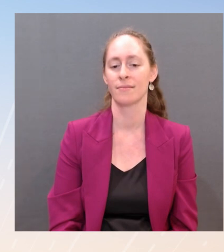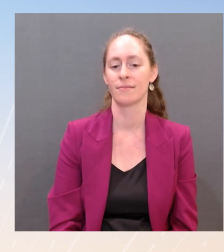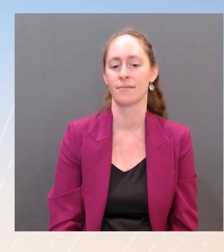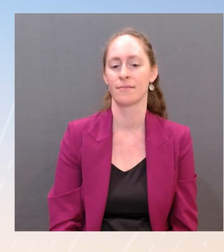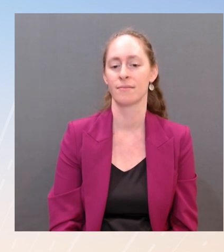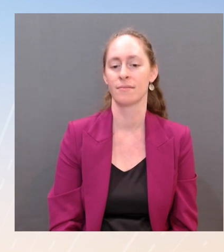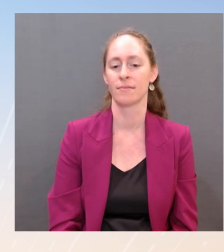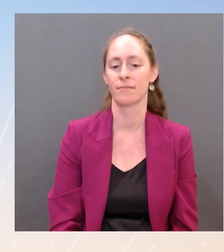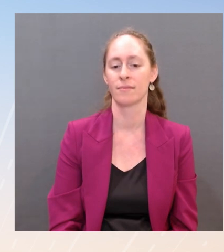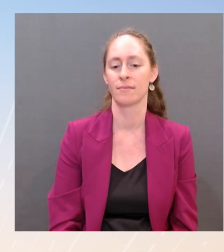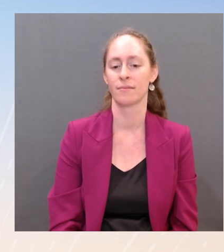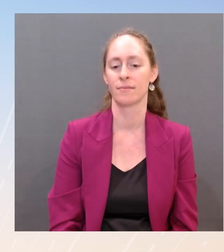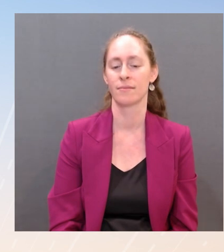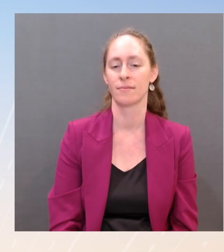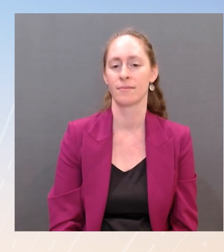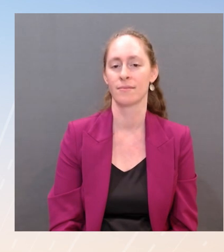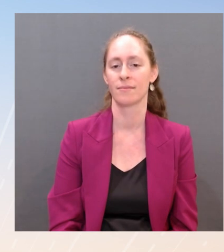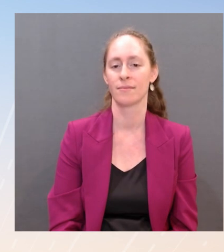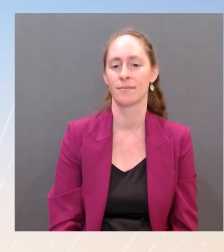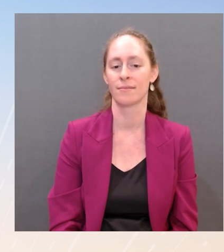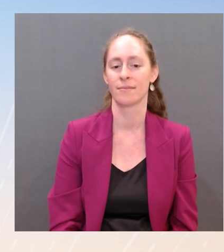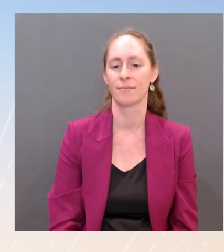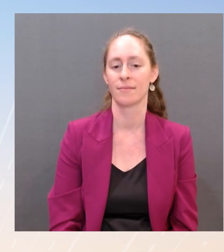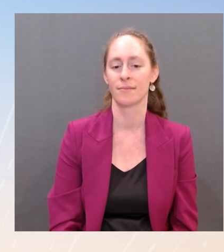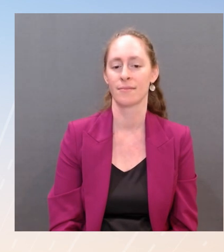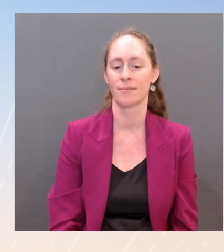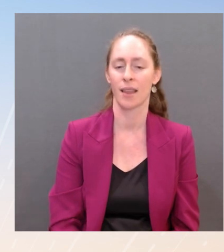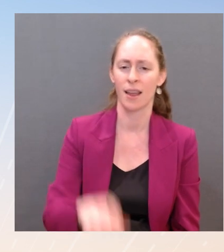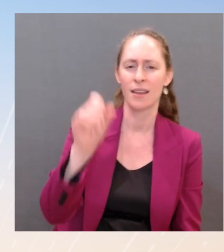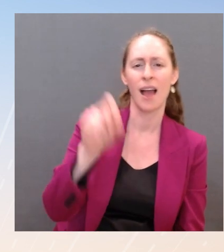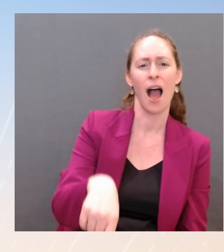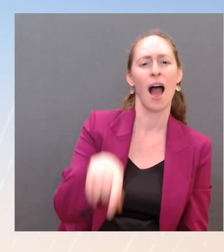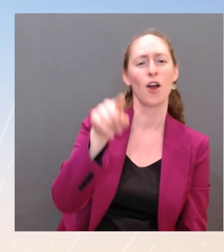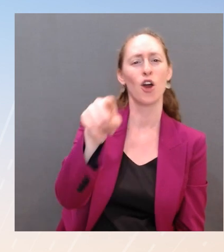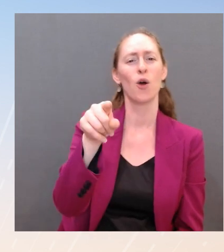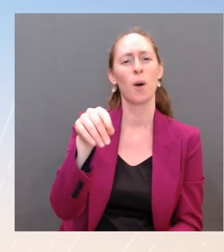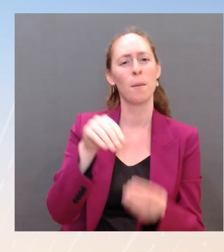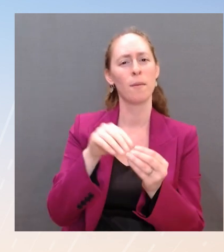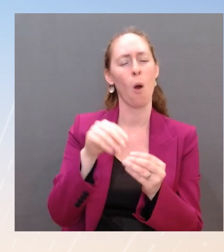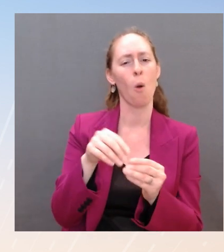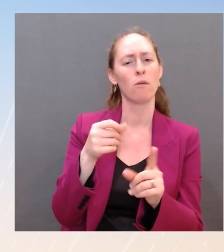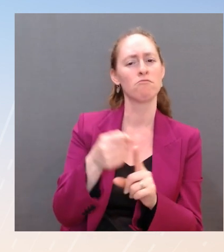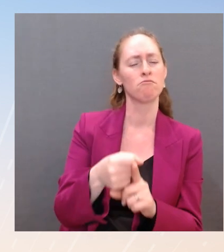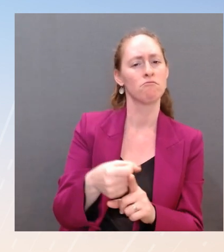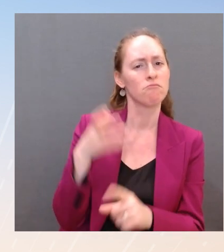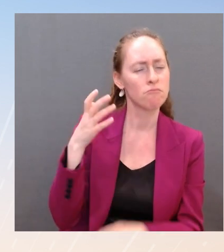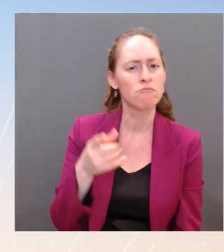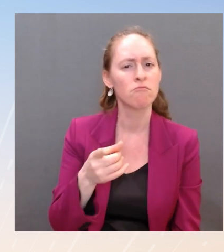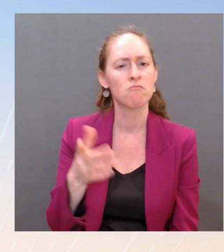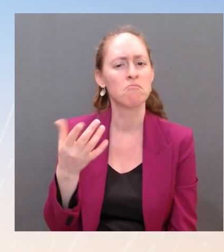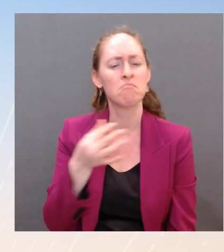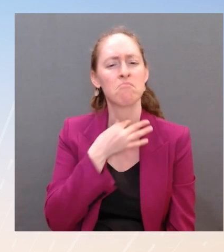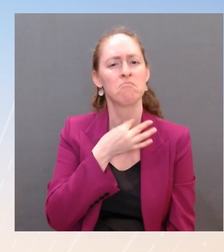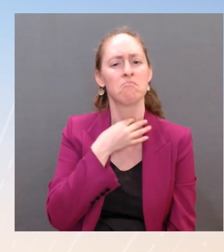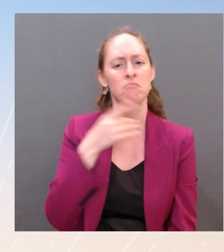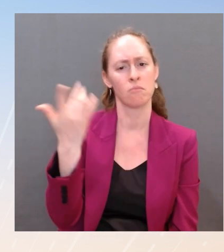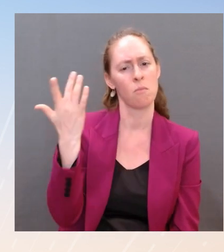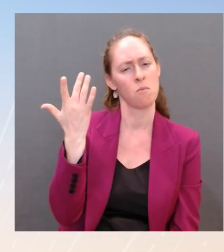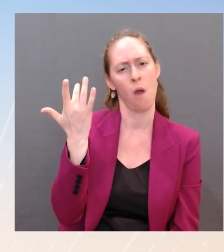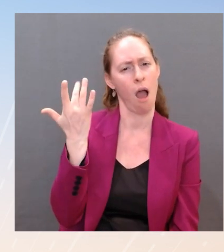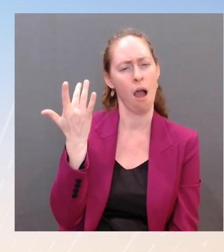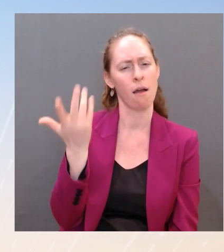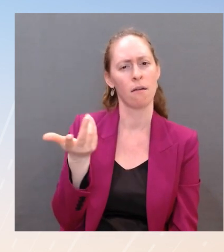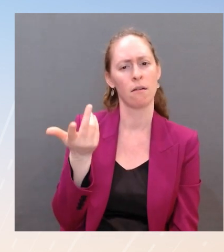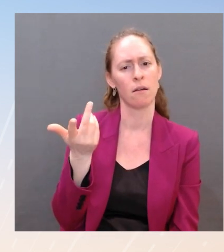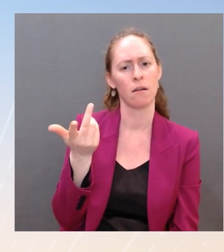Tell us a little bit more about why it's so important for you to kind of go into this space of mental health, just